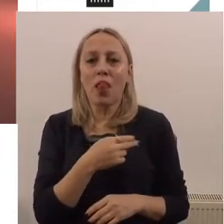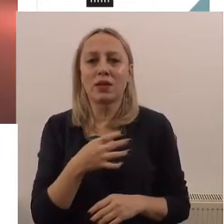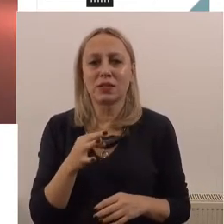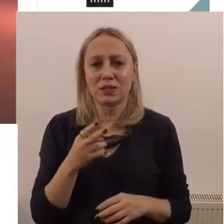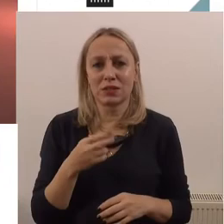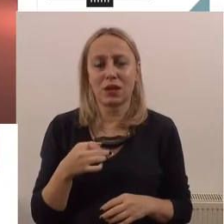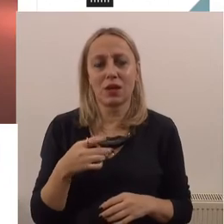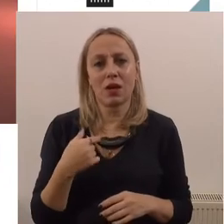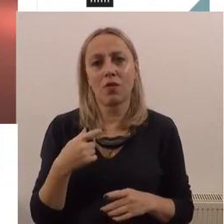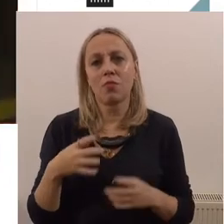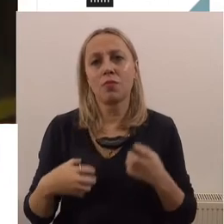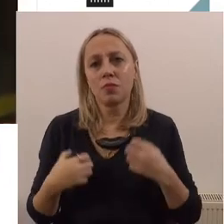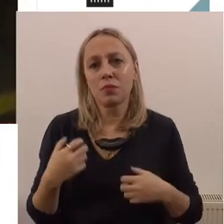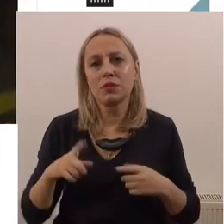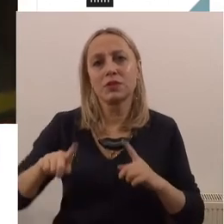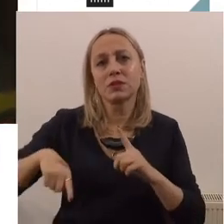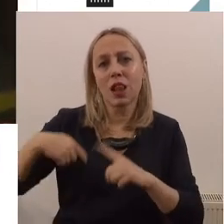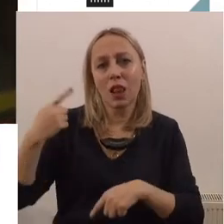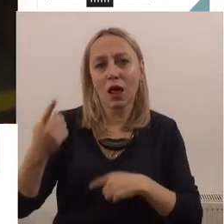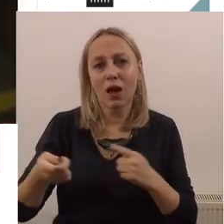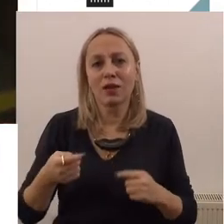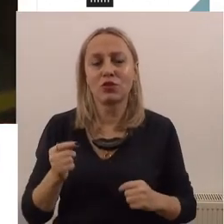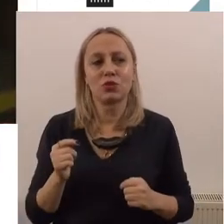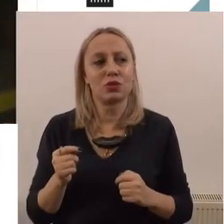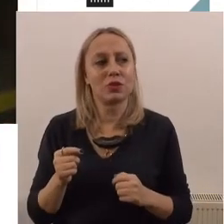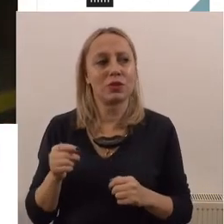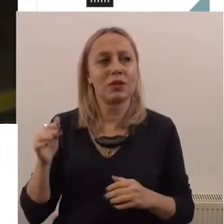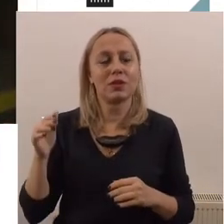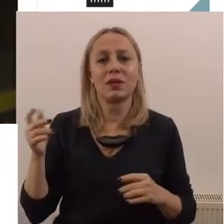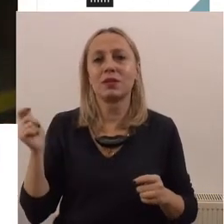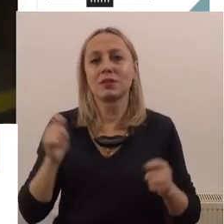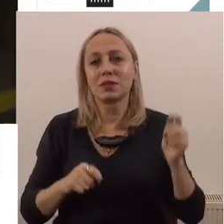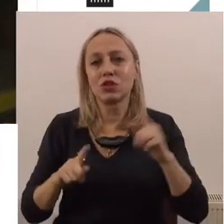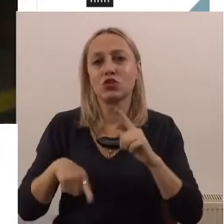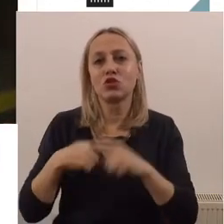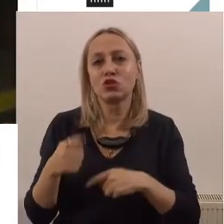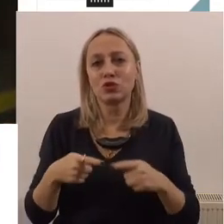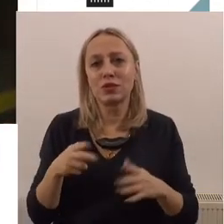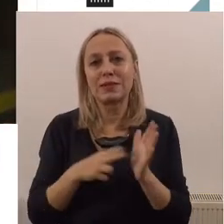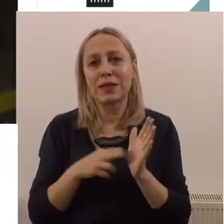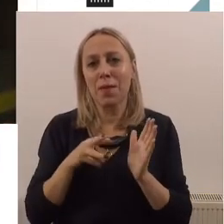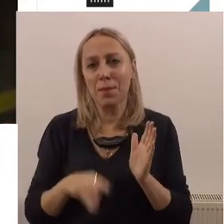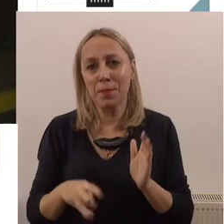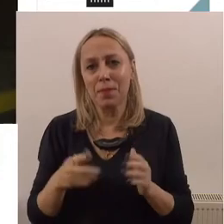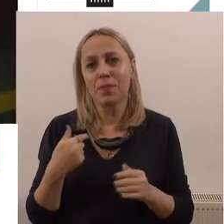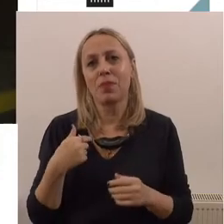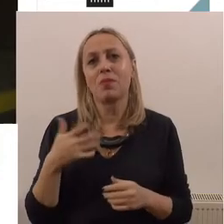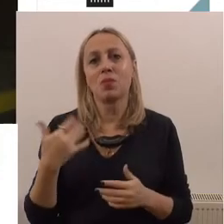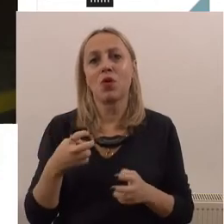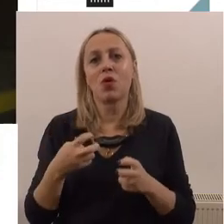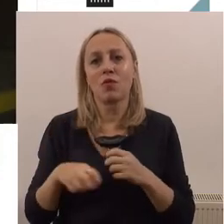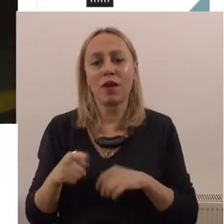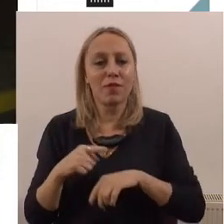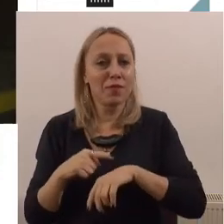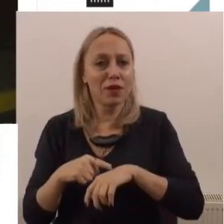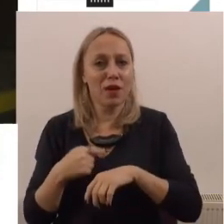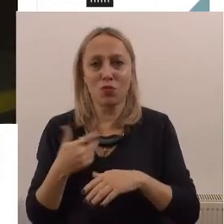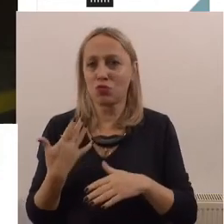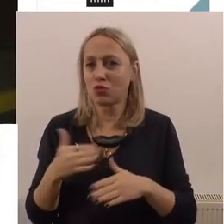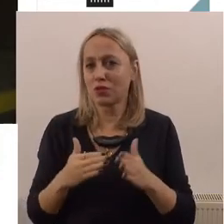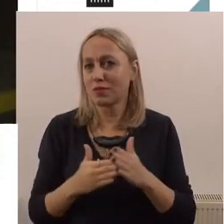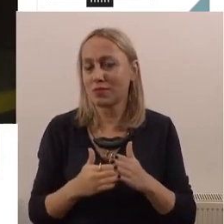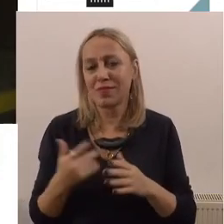Let me stop you here, because we need to bear in mind that the next session starts